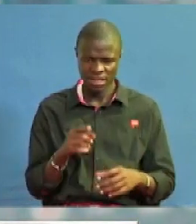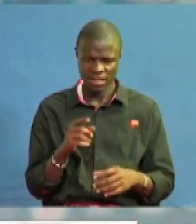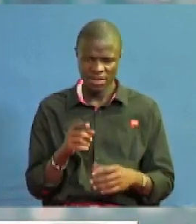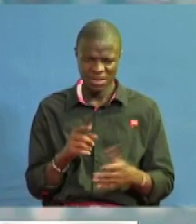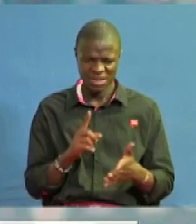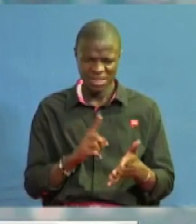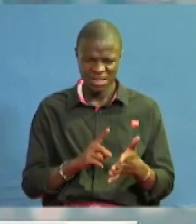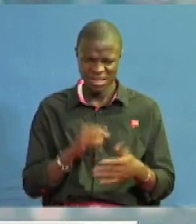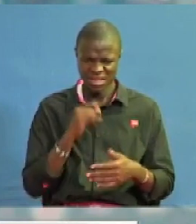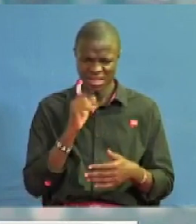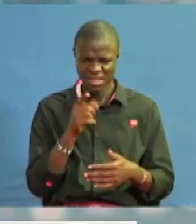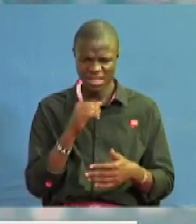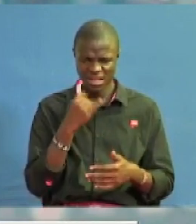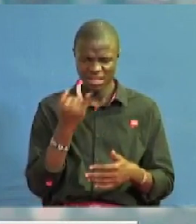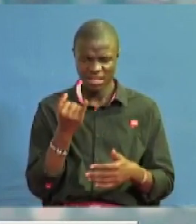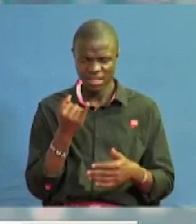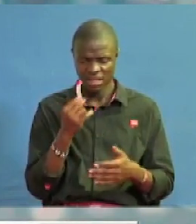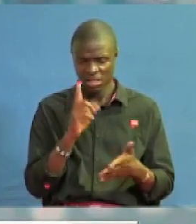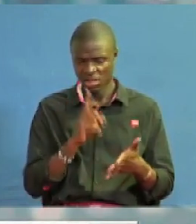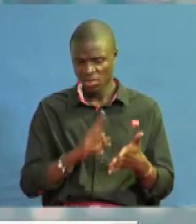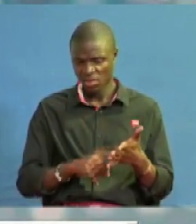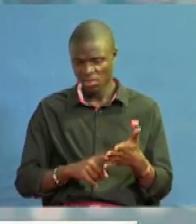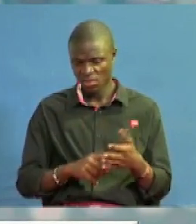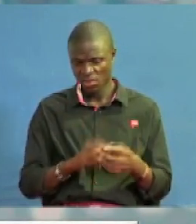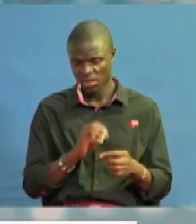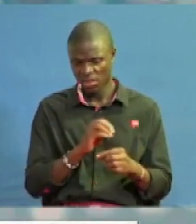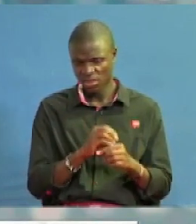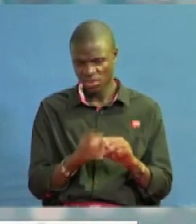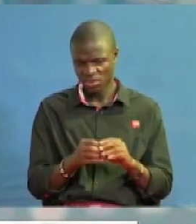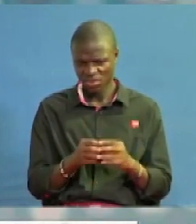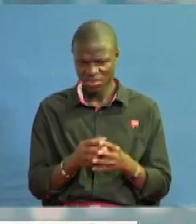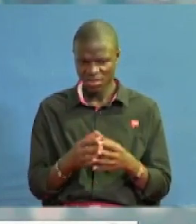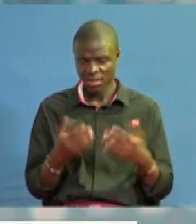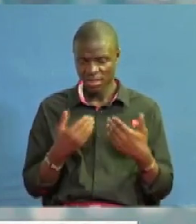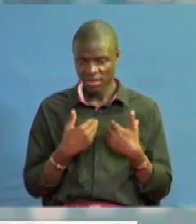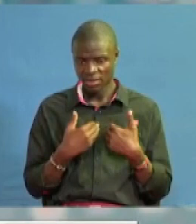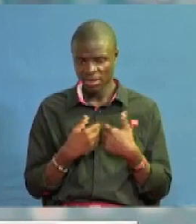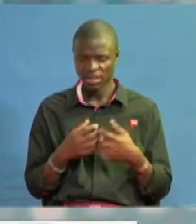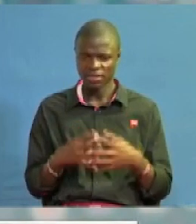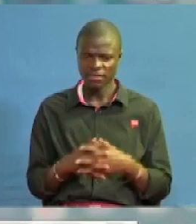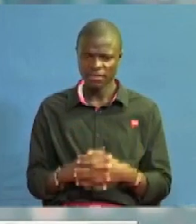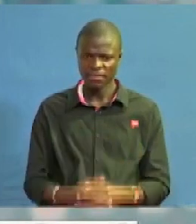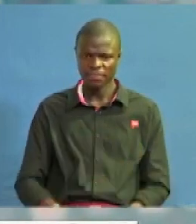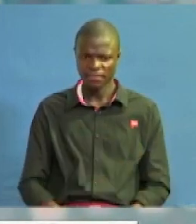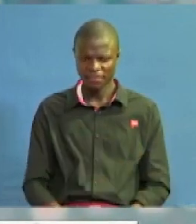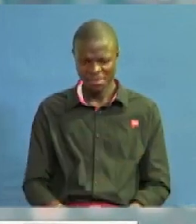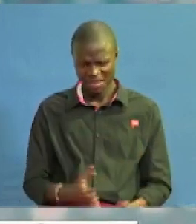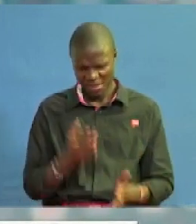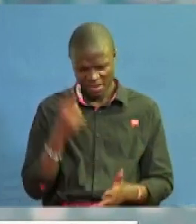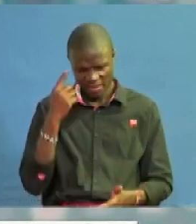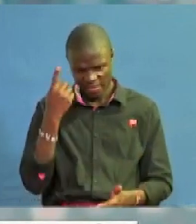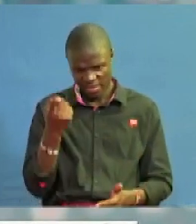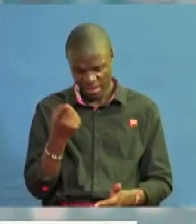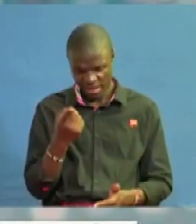So it's part owners or part of a company that owners have. Yes, and particularly